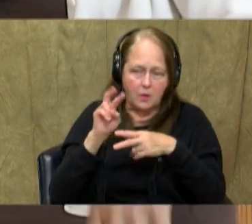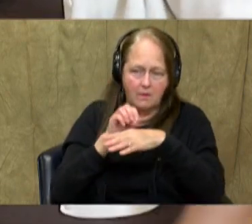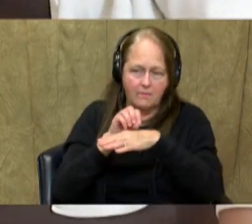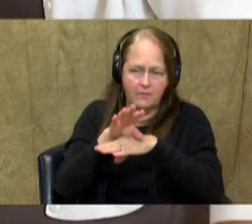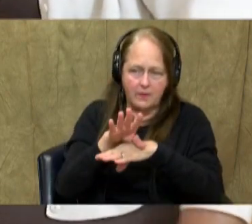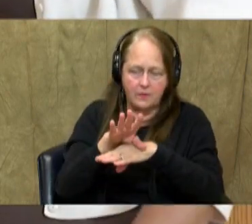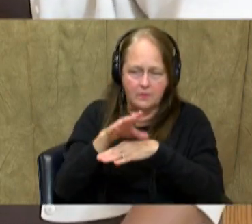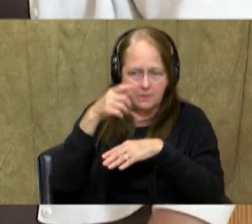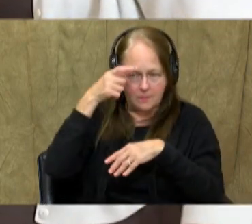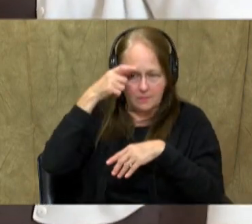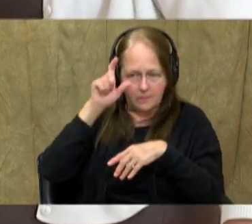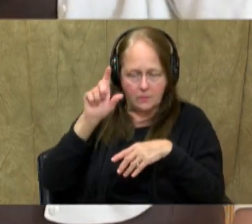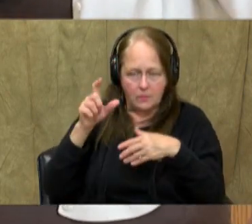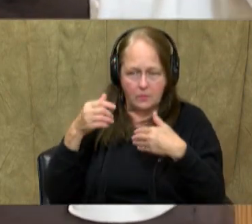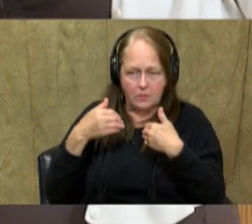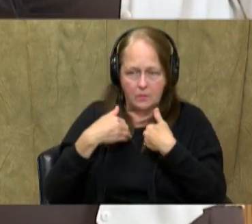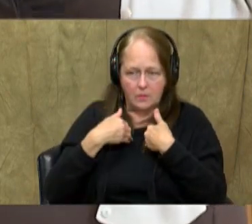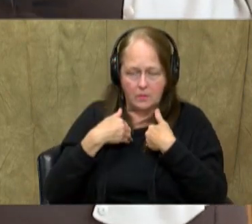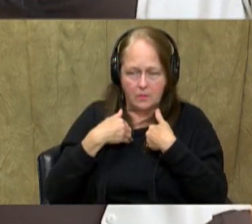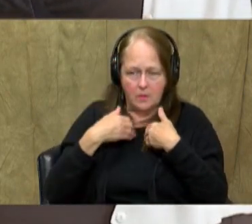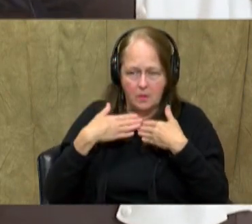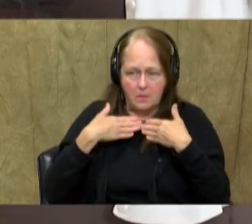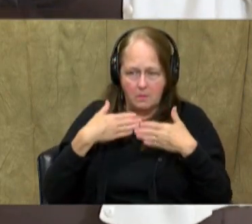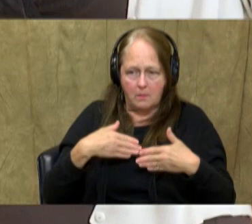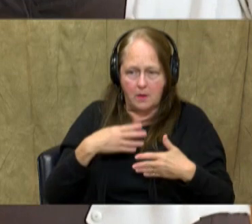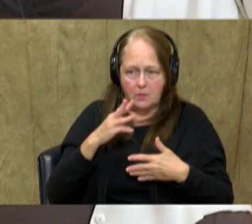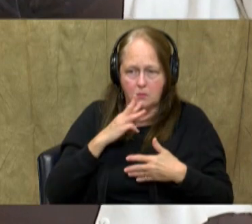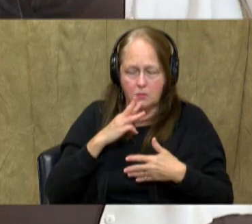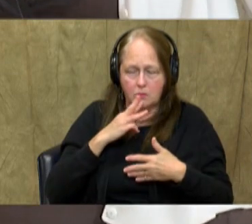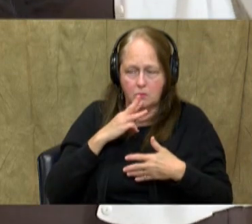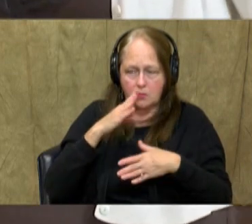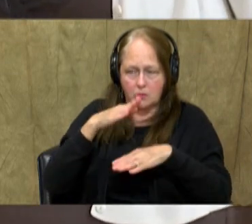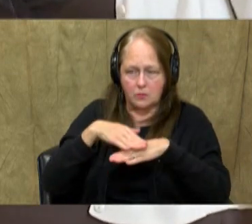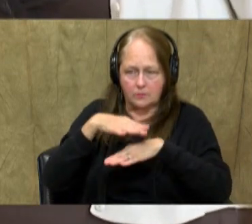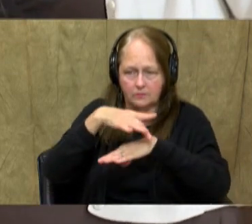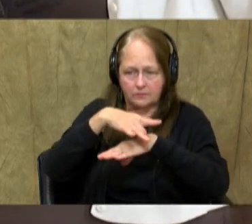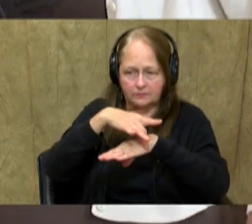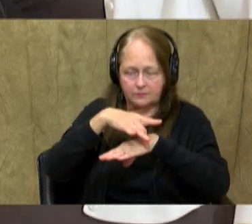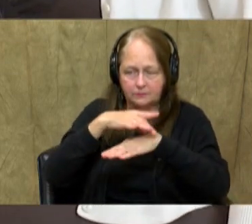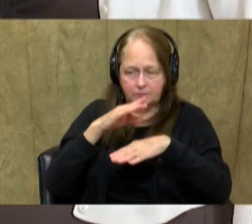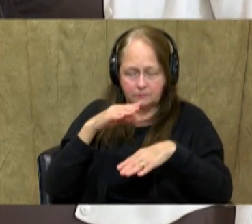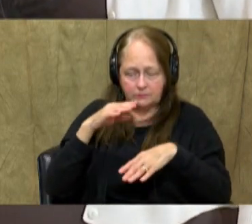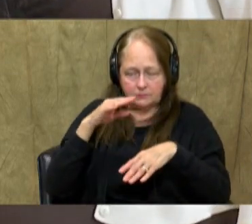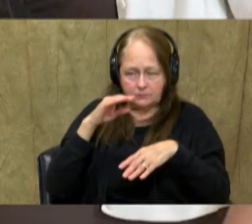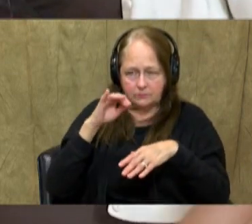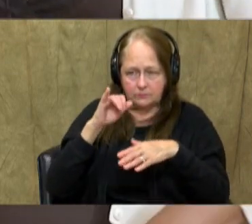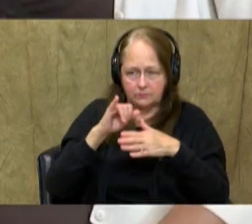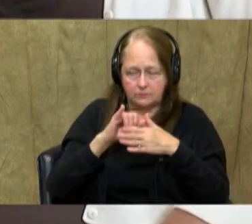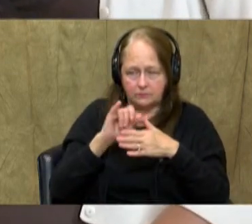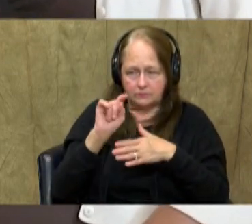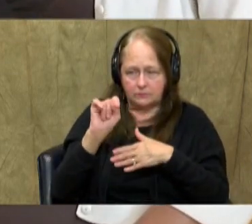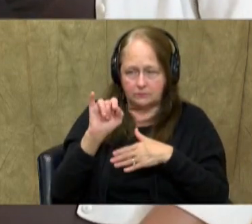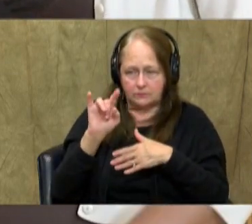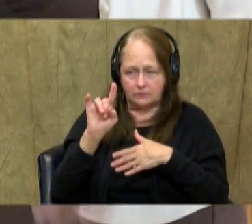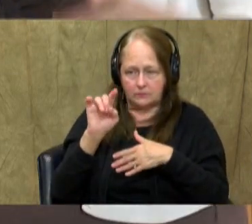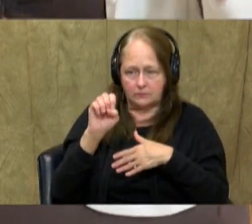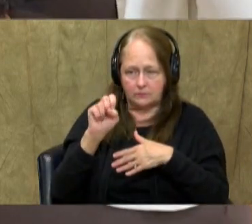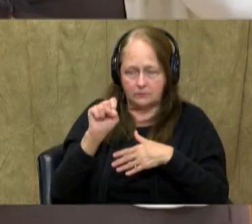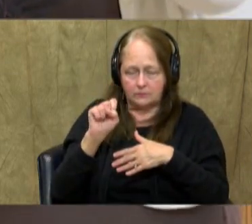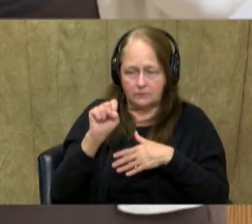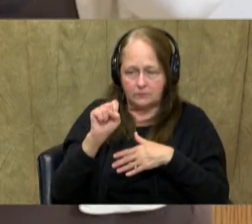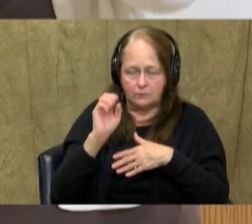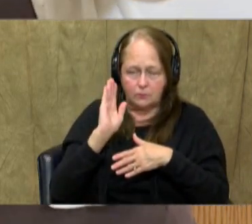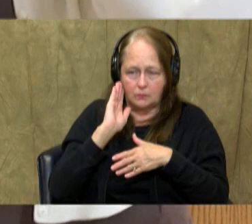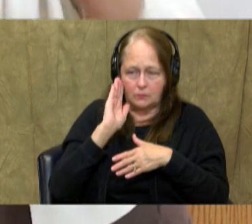effect does the moon have on the bodies of water on Earth, and looking at tides. I want you to make